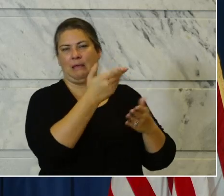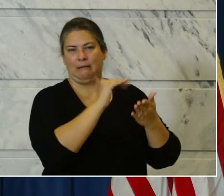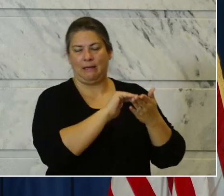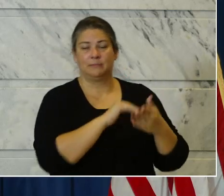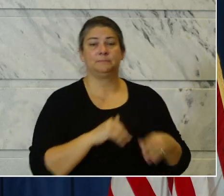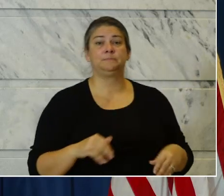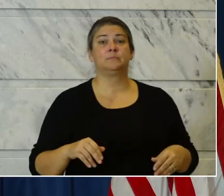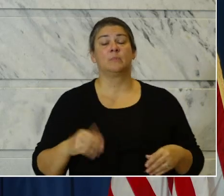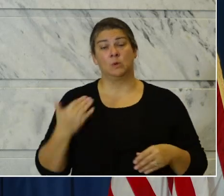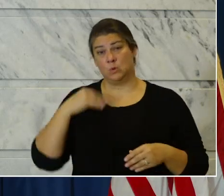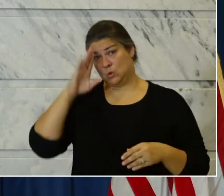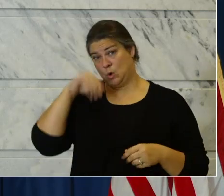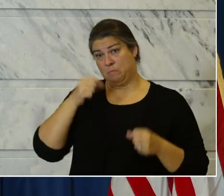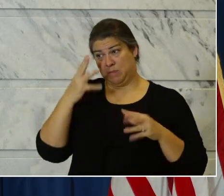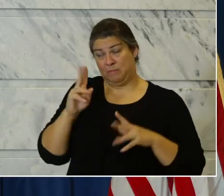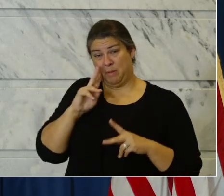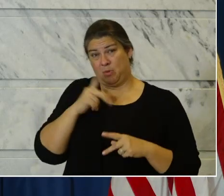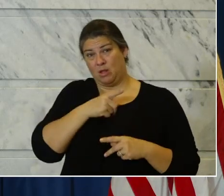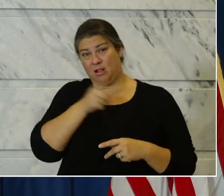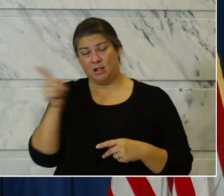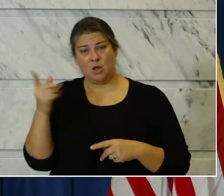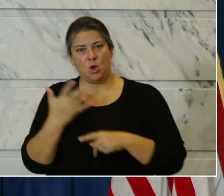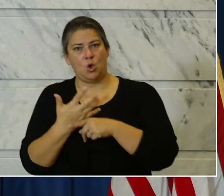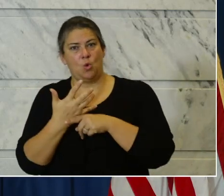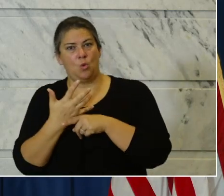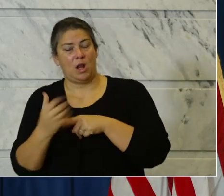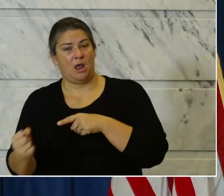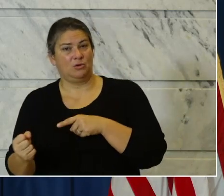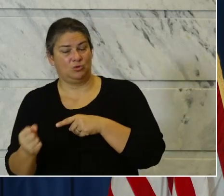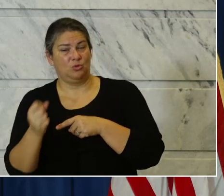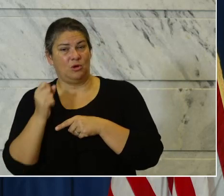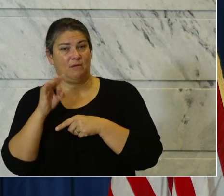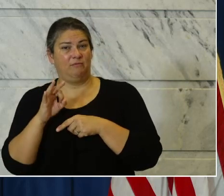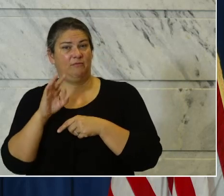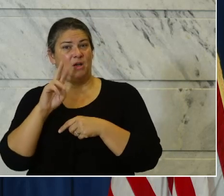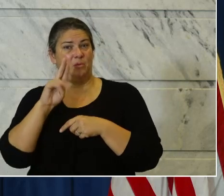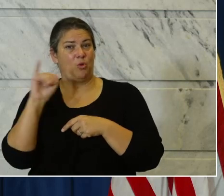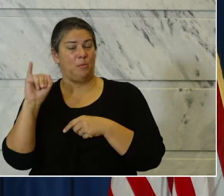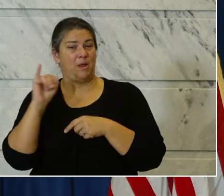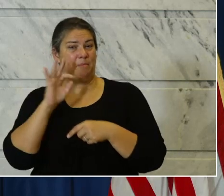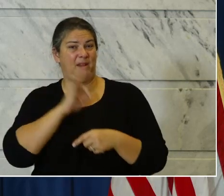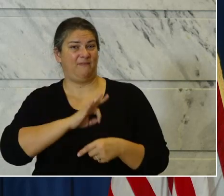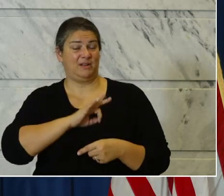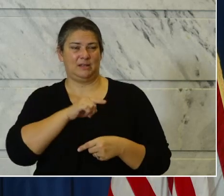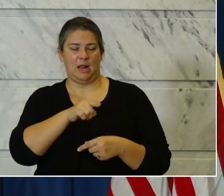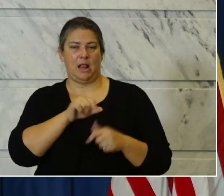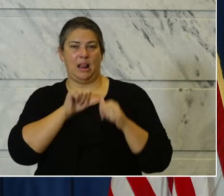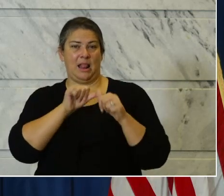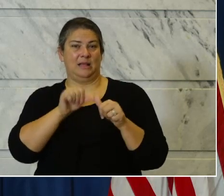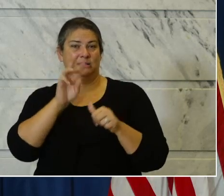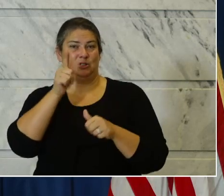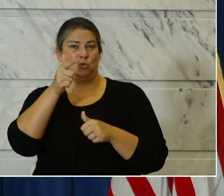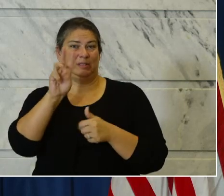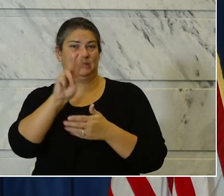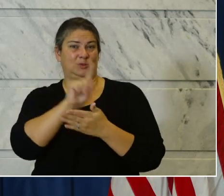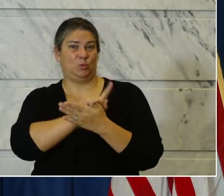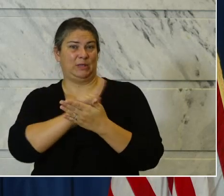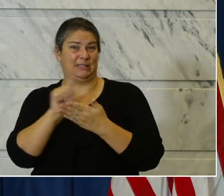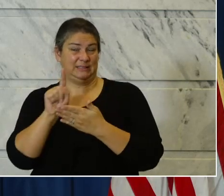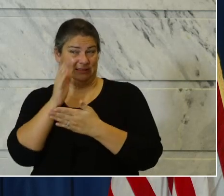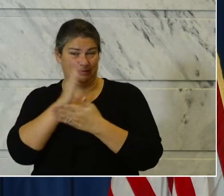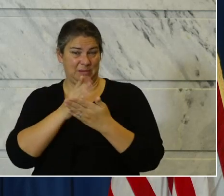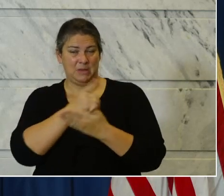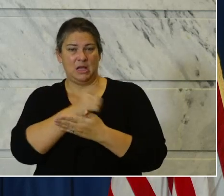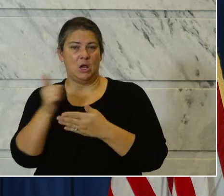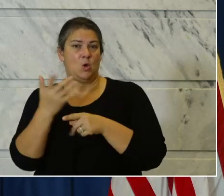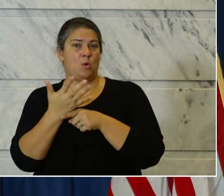of people are starting to run out of initial UI benefits since those only last for 26 weeks. There are extended